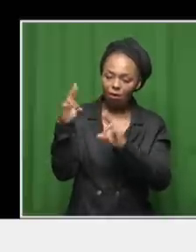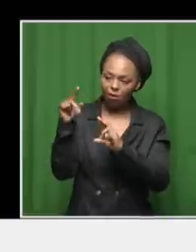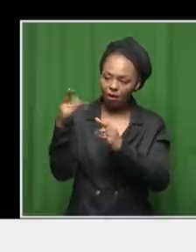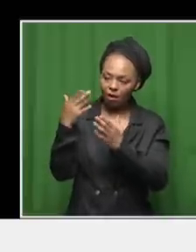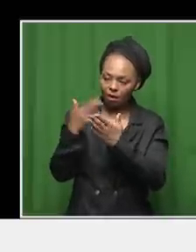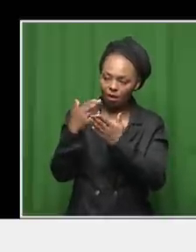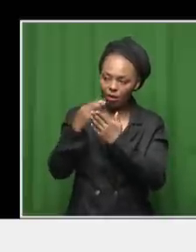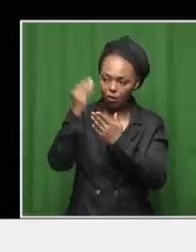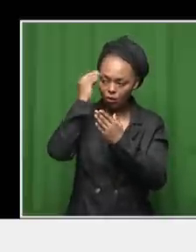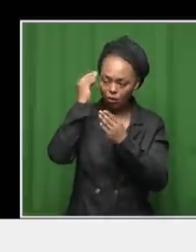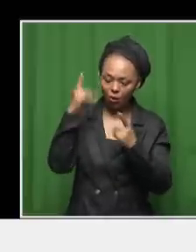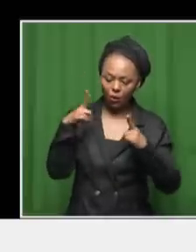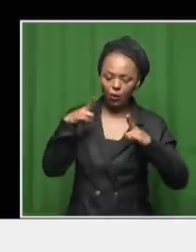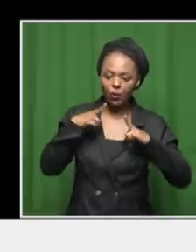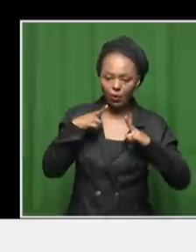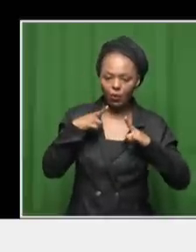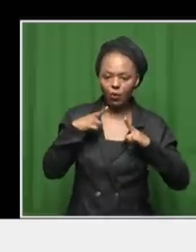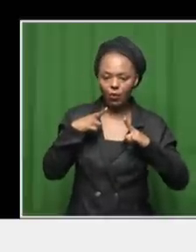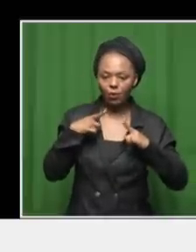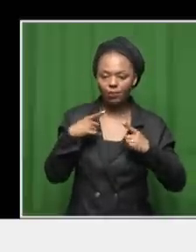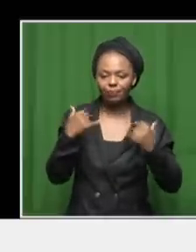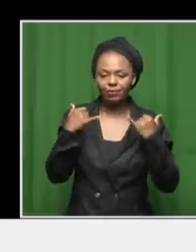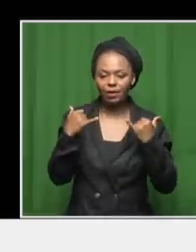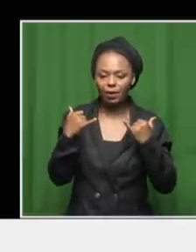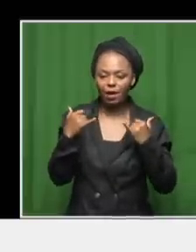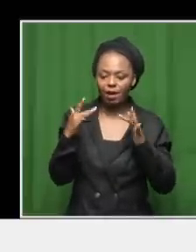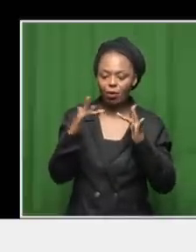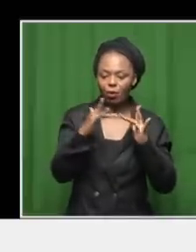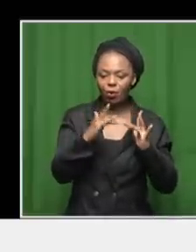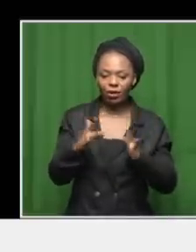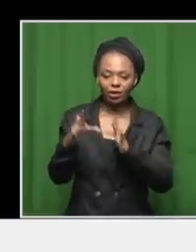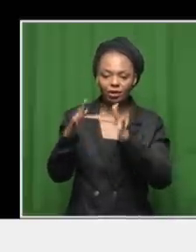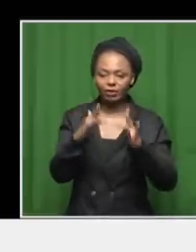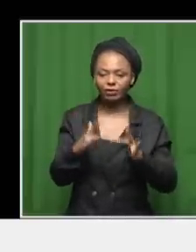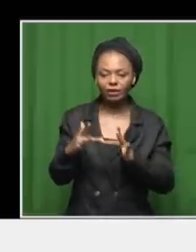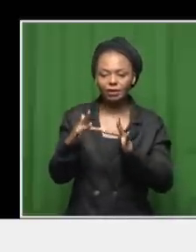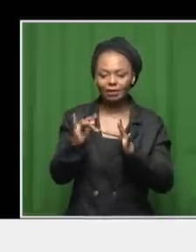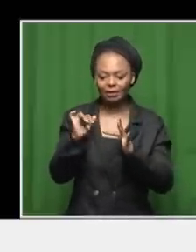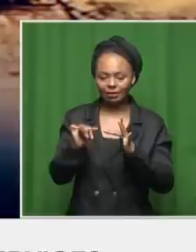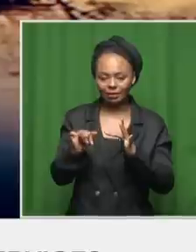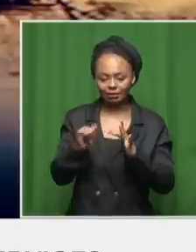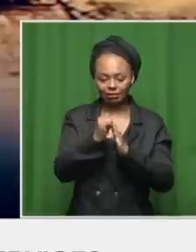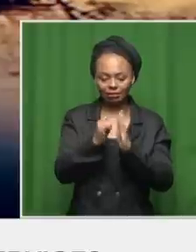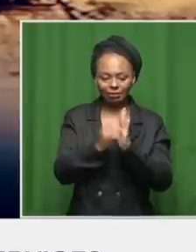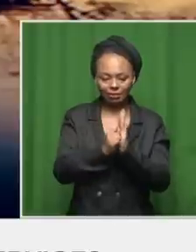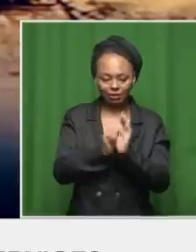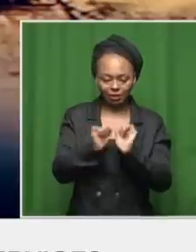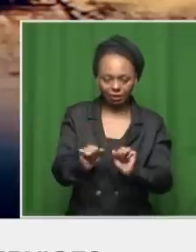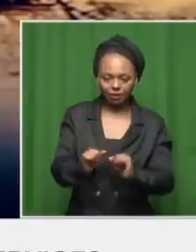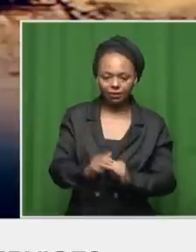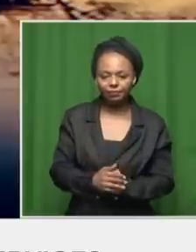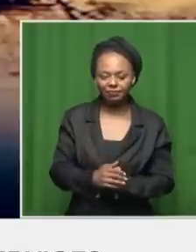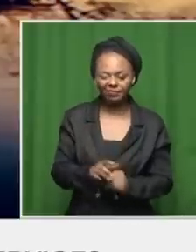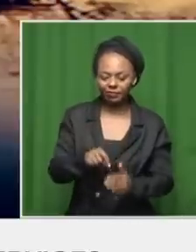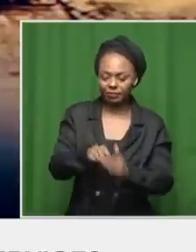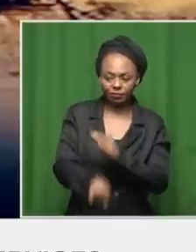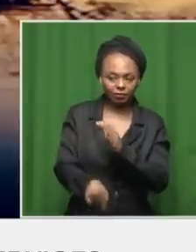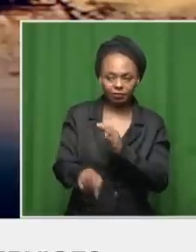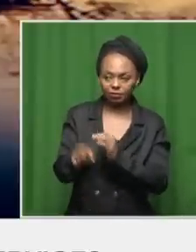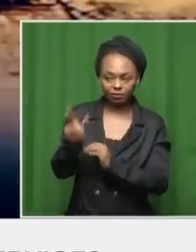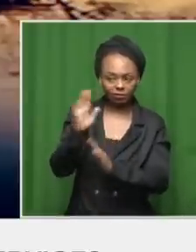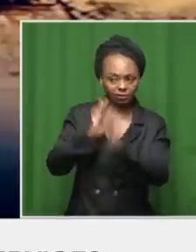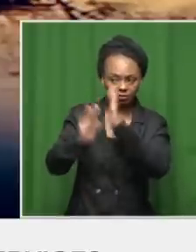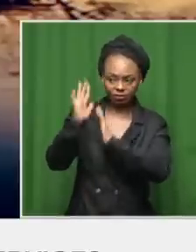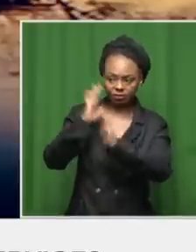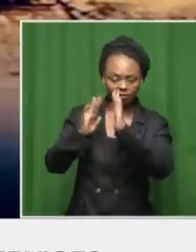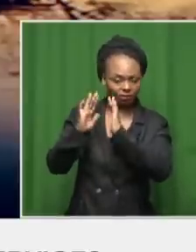the whole agenda for connectivity in this country. All right, Arthur, we've got to leave it there. We'll have to talk more into this, because this